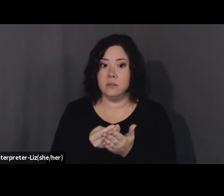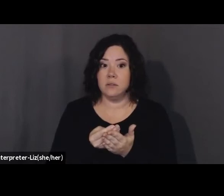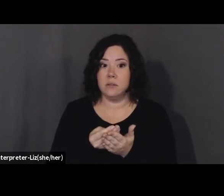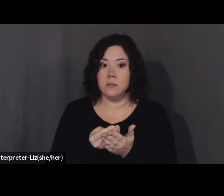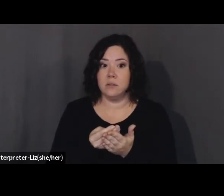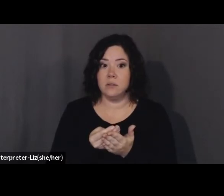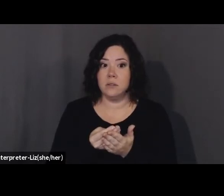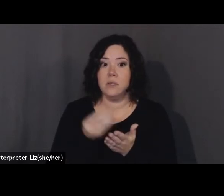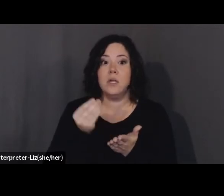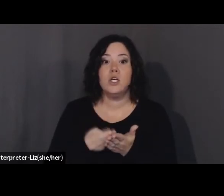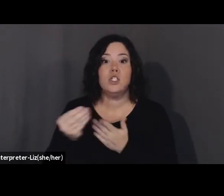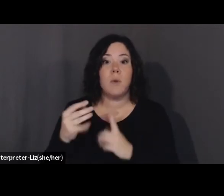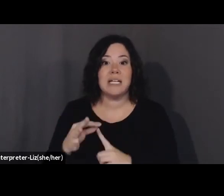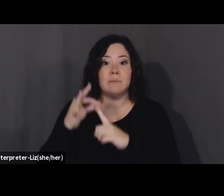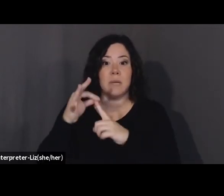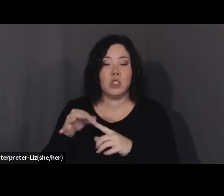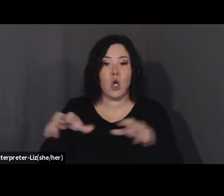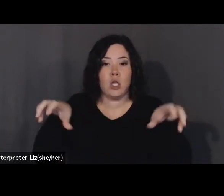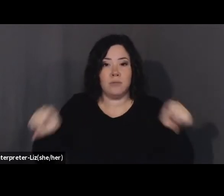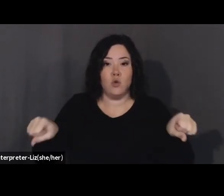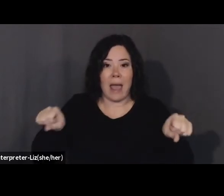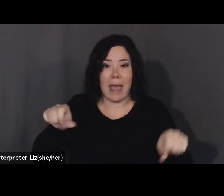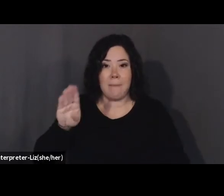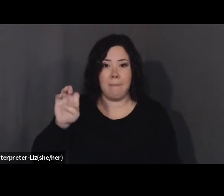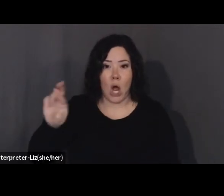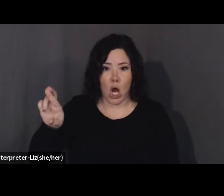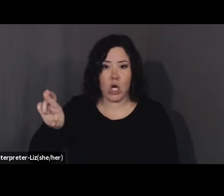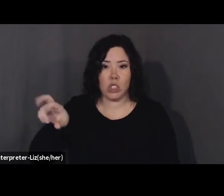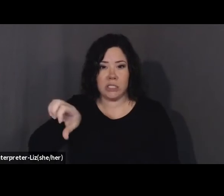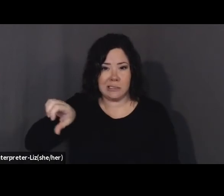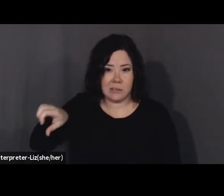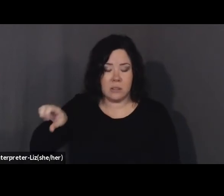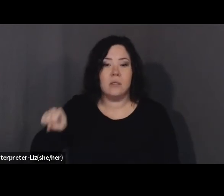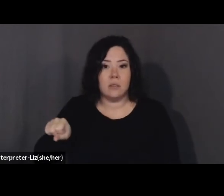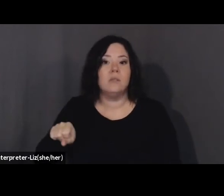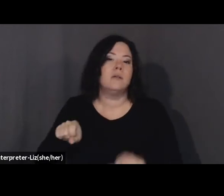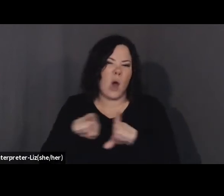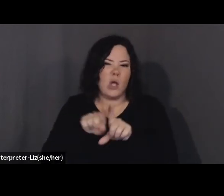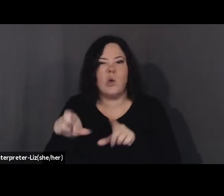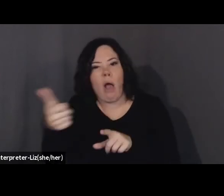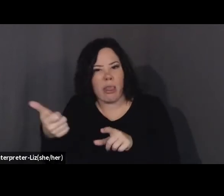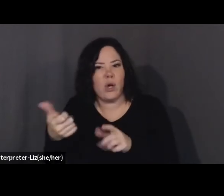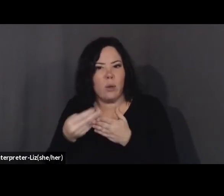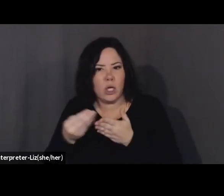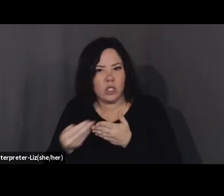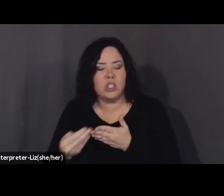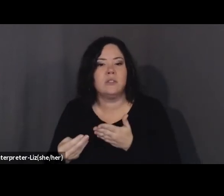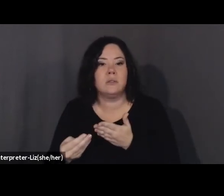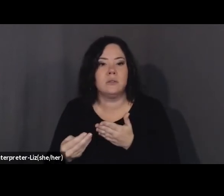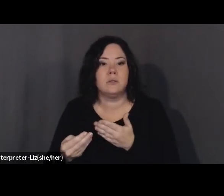to buy specialized grab bars, along with other items that they purchased. And her